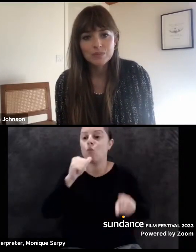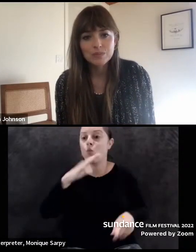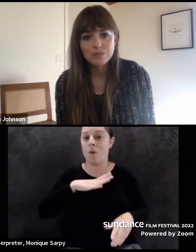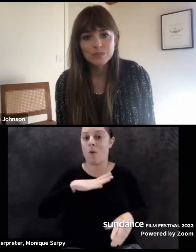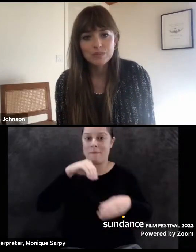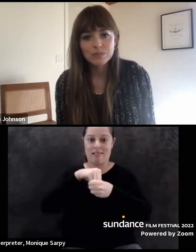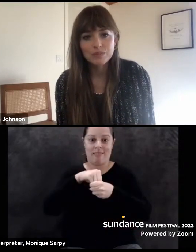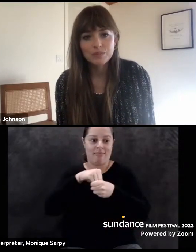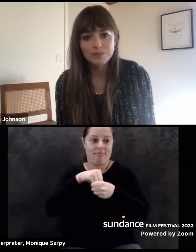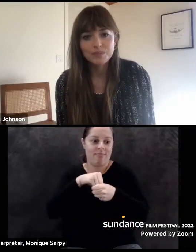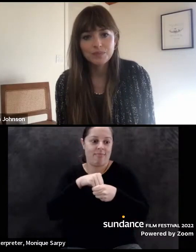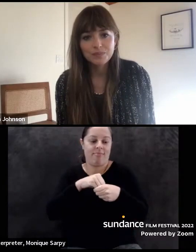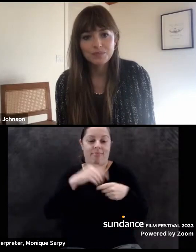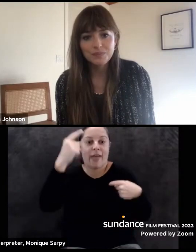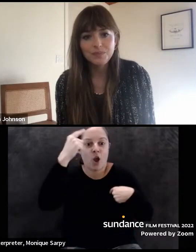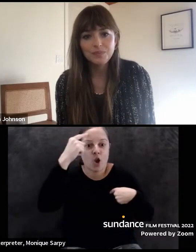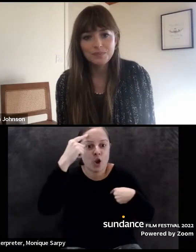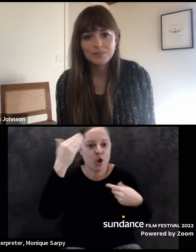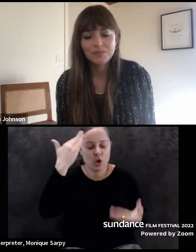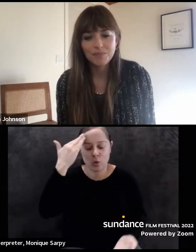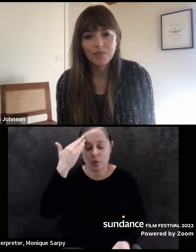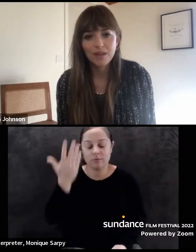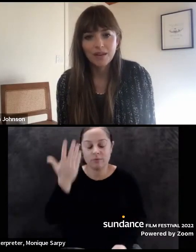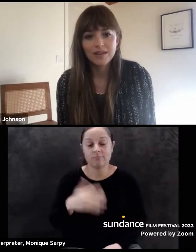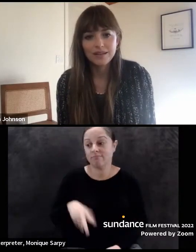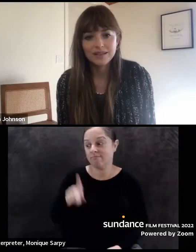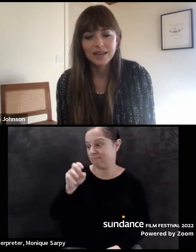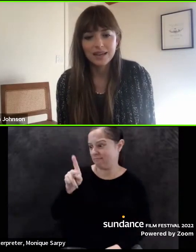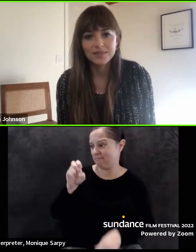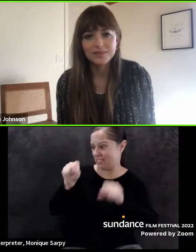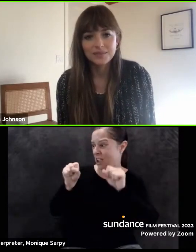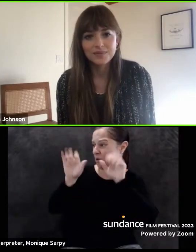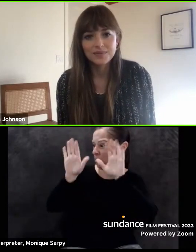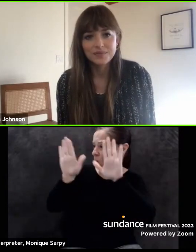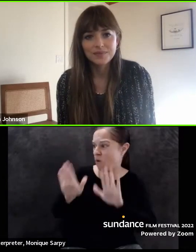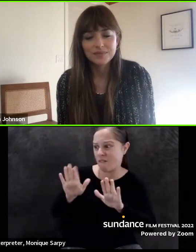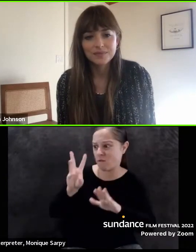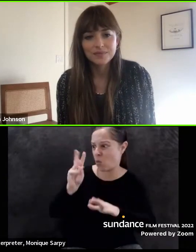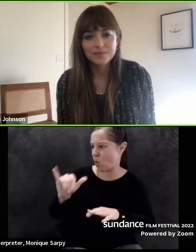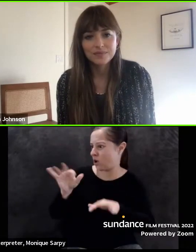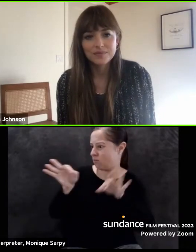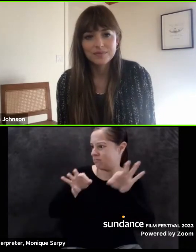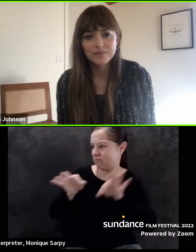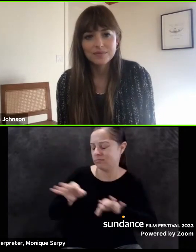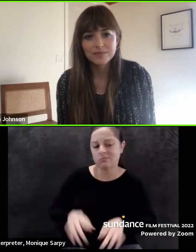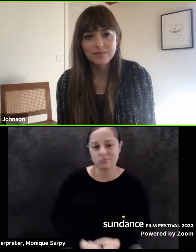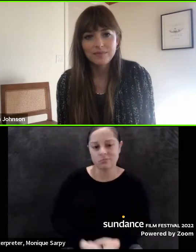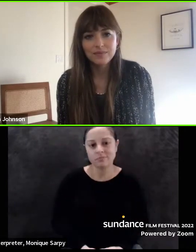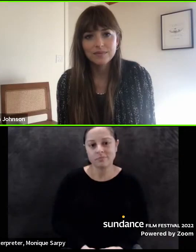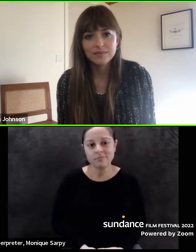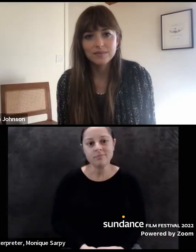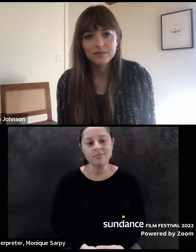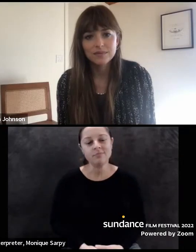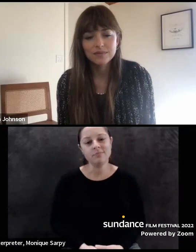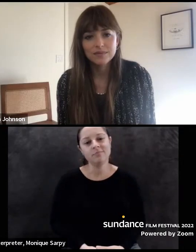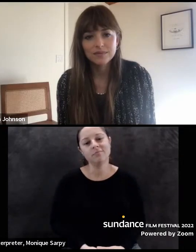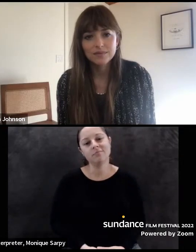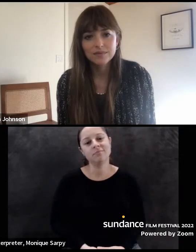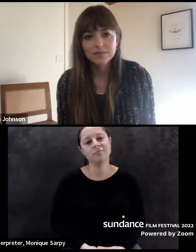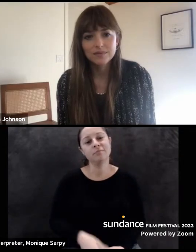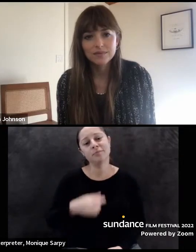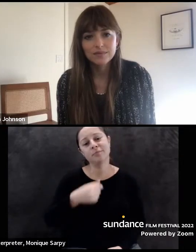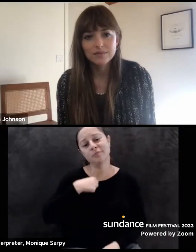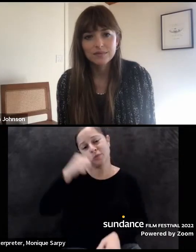Yeah. Wonderful way to put it. Yeah, Yeah. that's wonderful. I remember reading a while